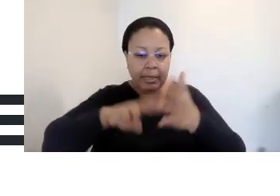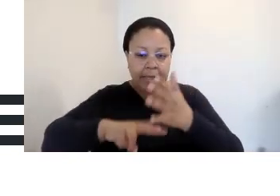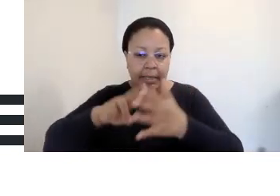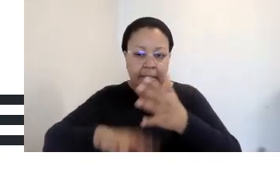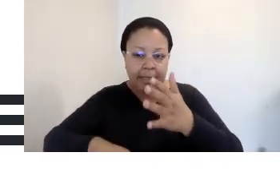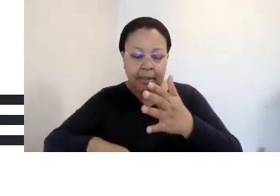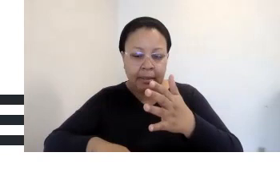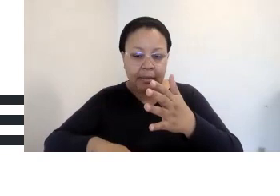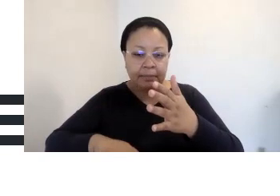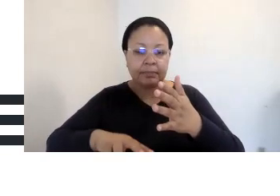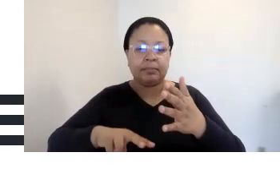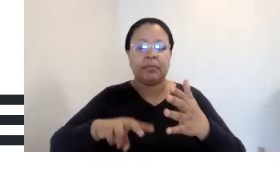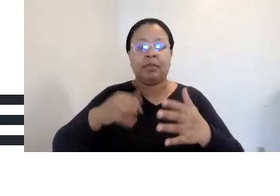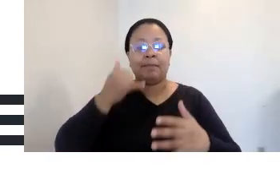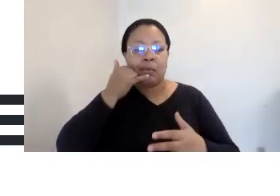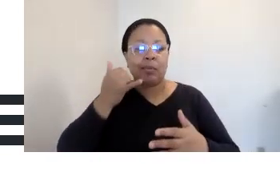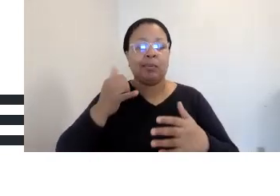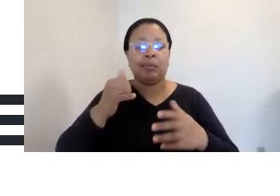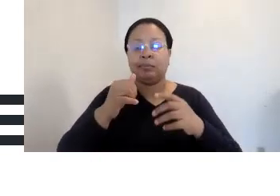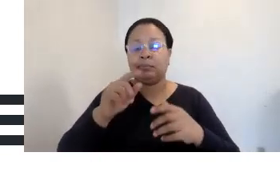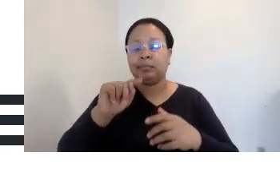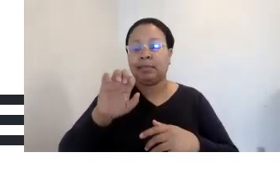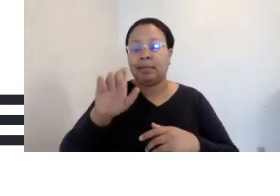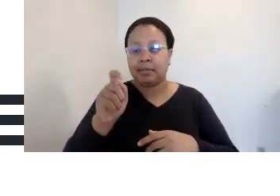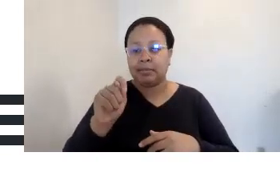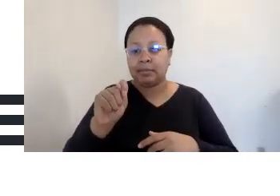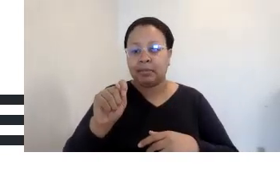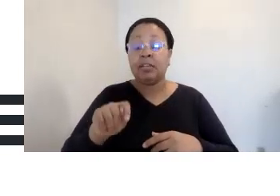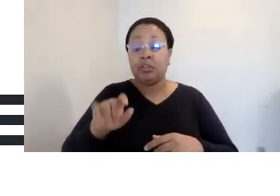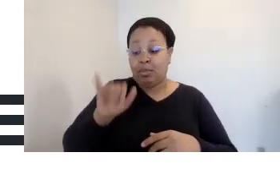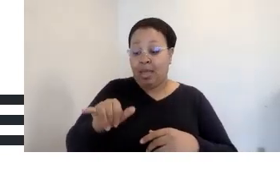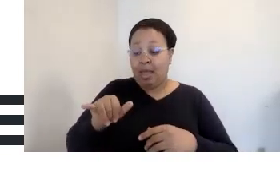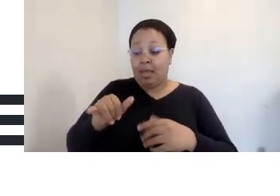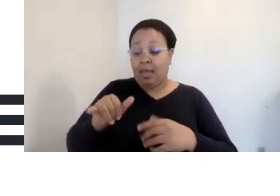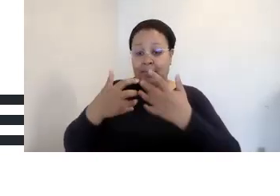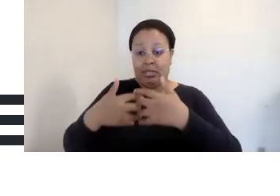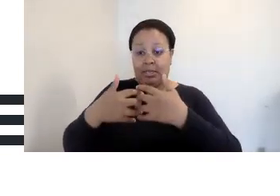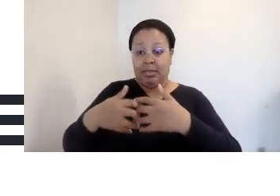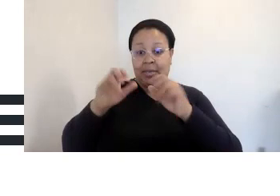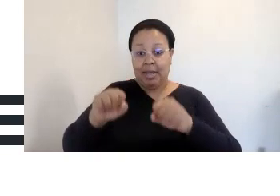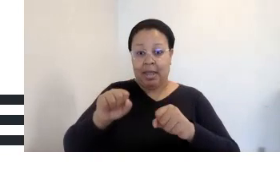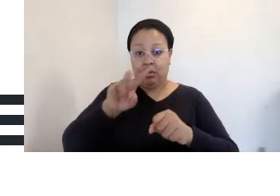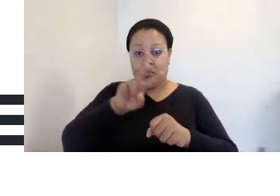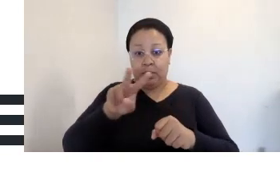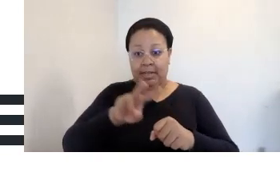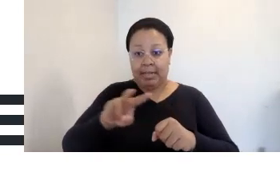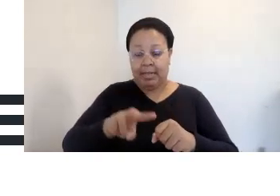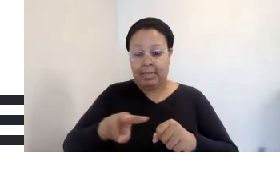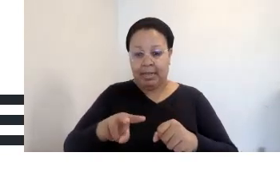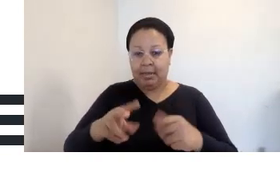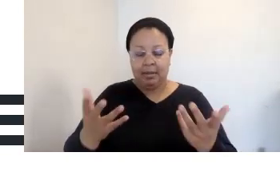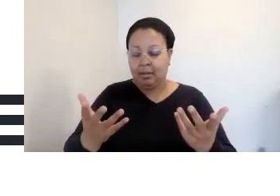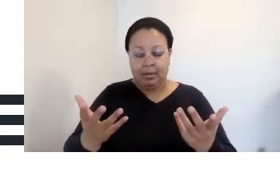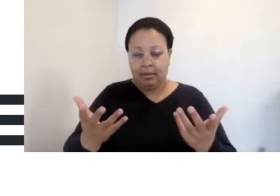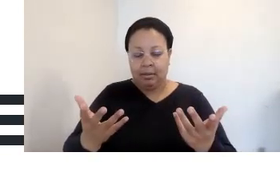are unable to read the text. So if you have a description and if you have alternative